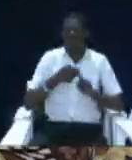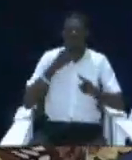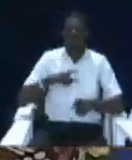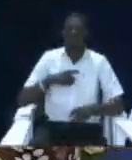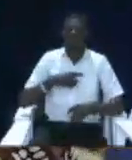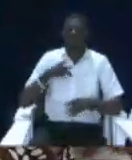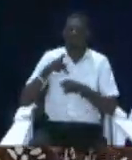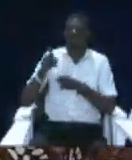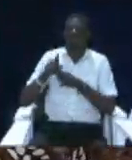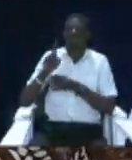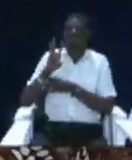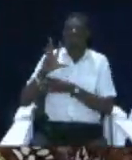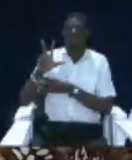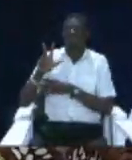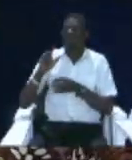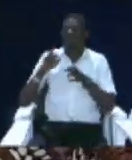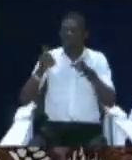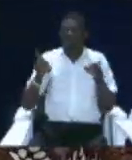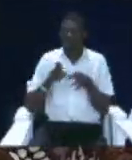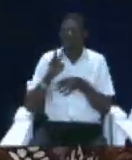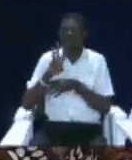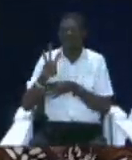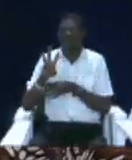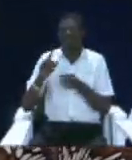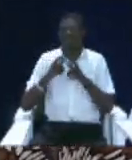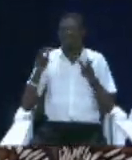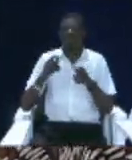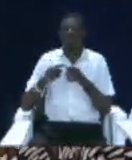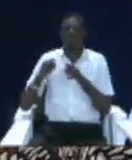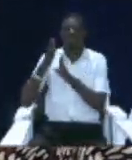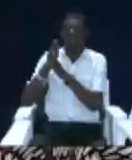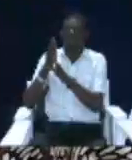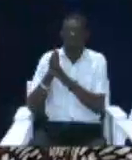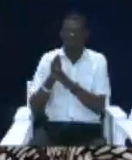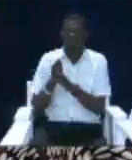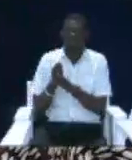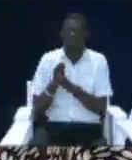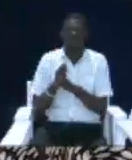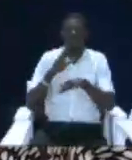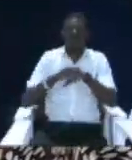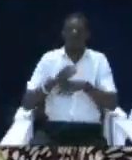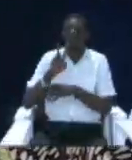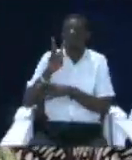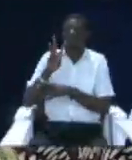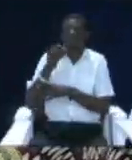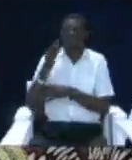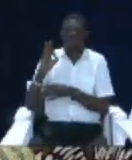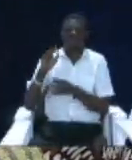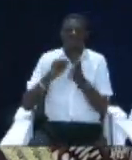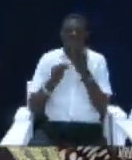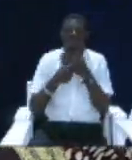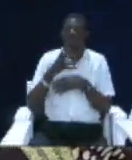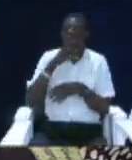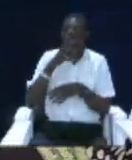Lagos, Province 63, Region 26, Greater Works Assembly. On the 26th of November,